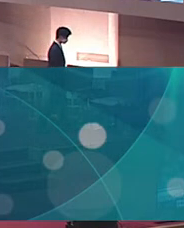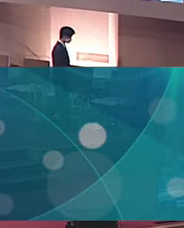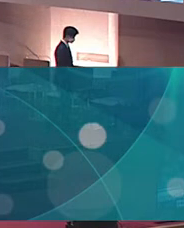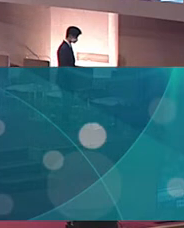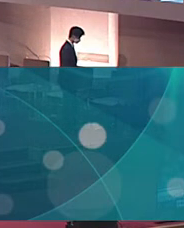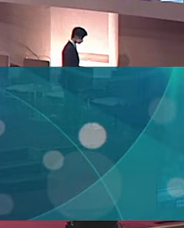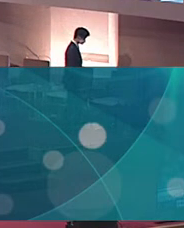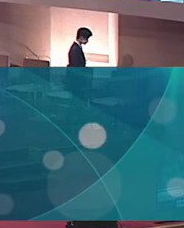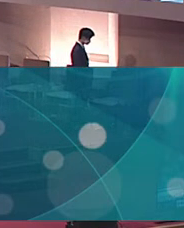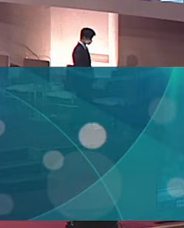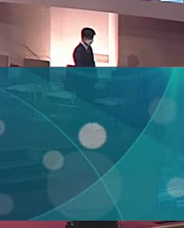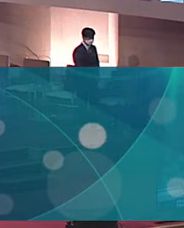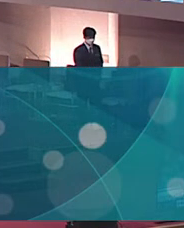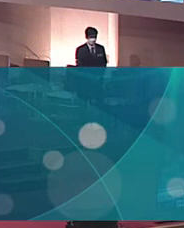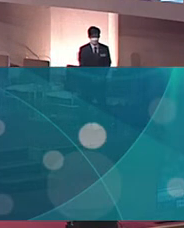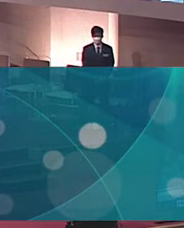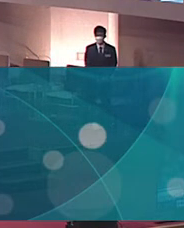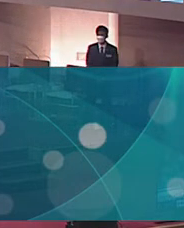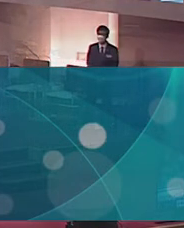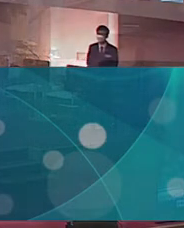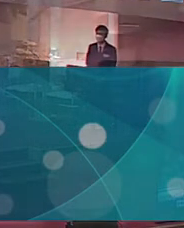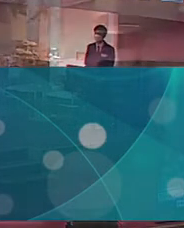come again